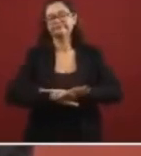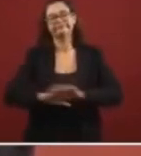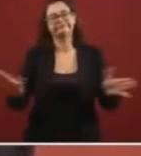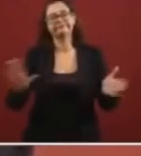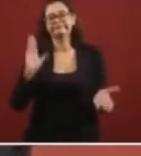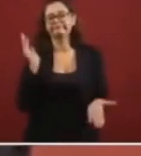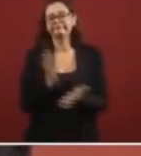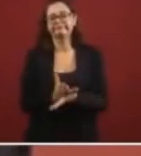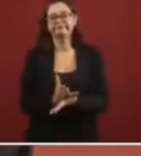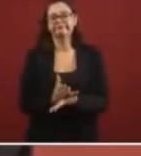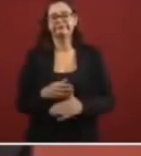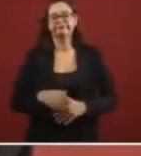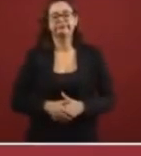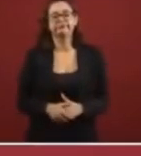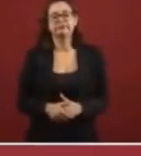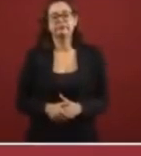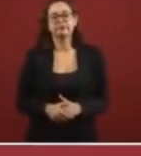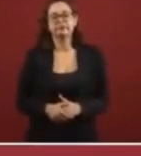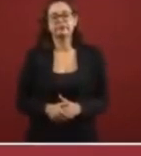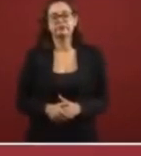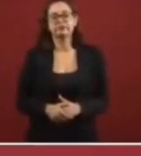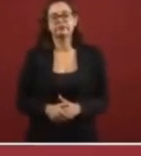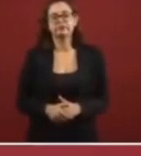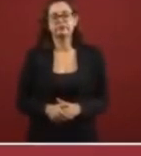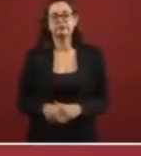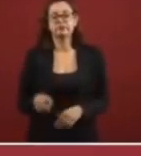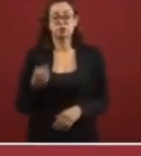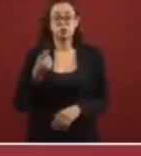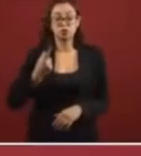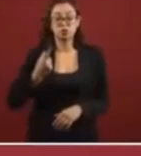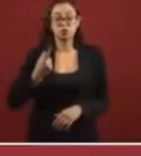no. Vamos a continuar.